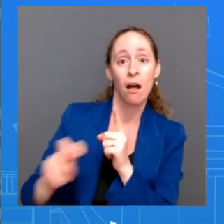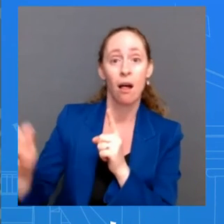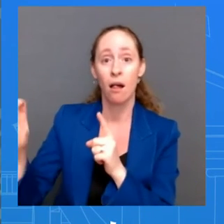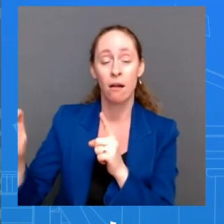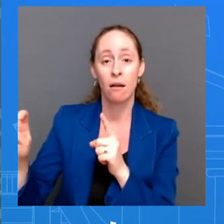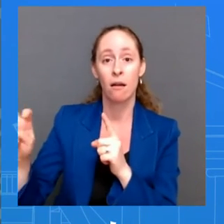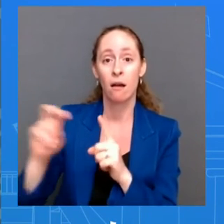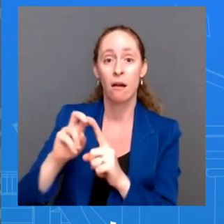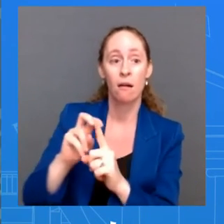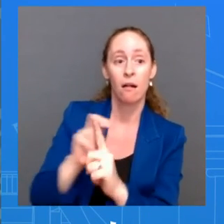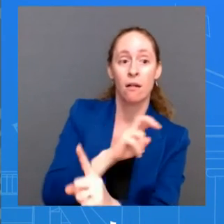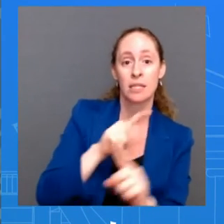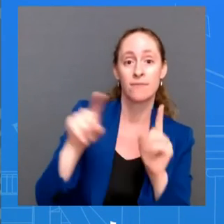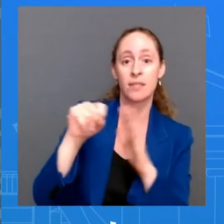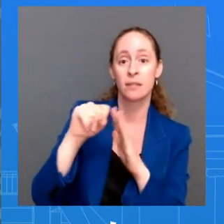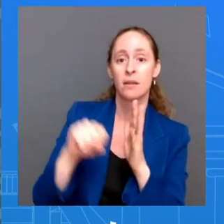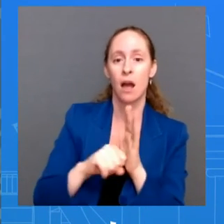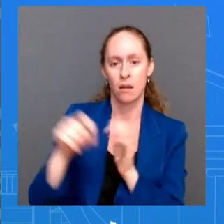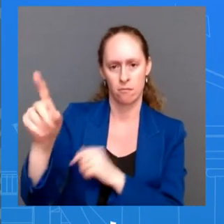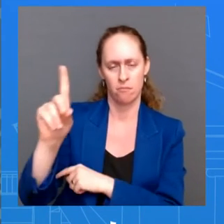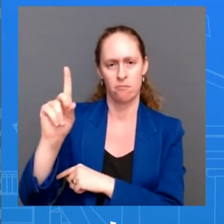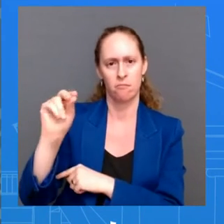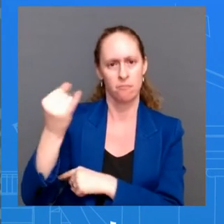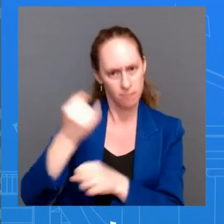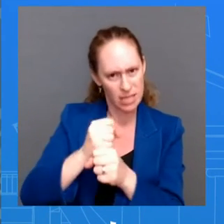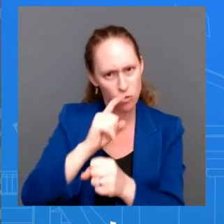when they cross into a different state to get that abortion.